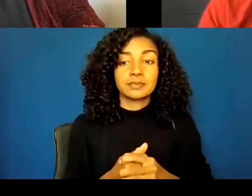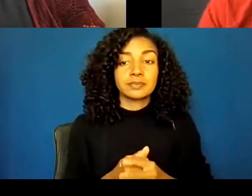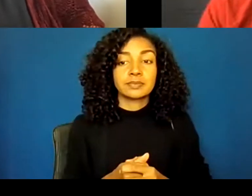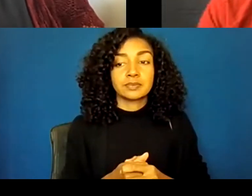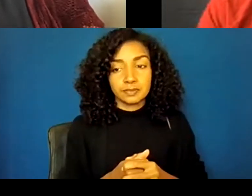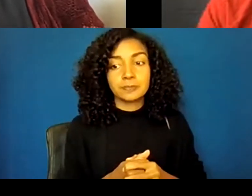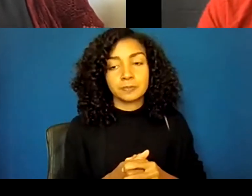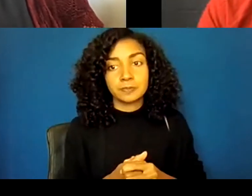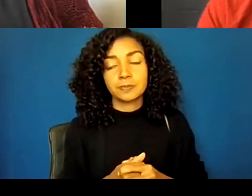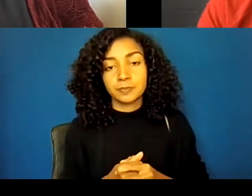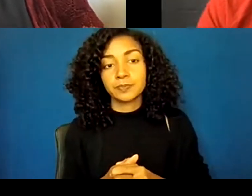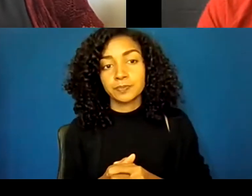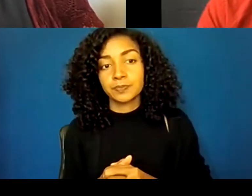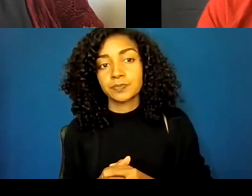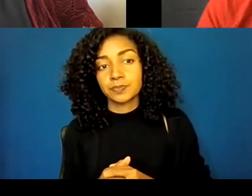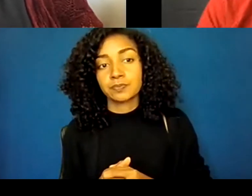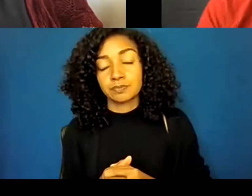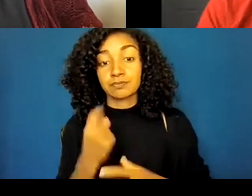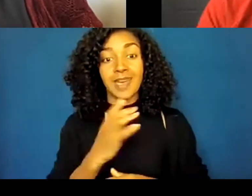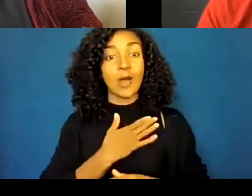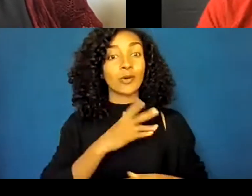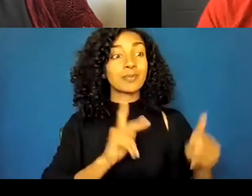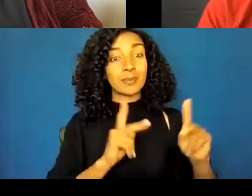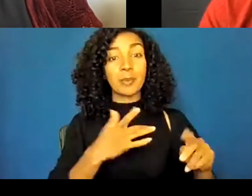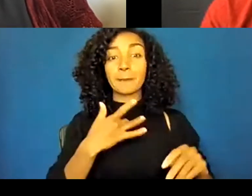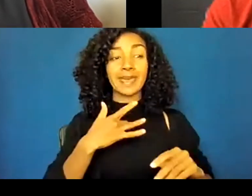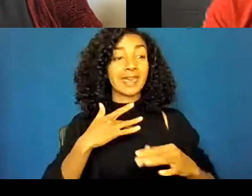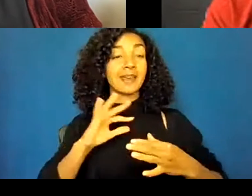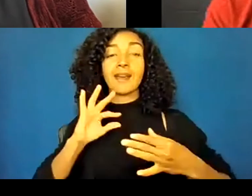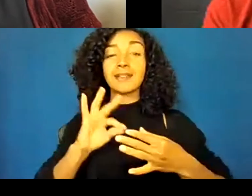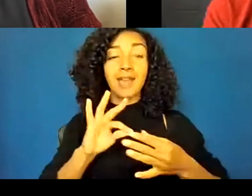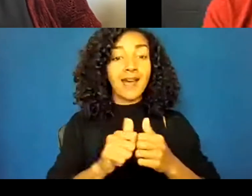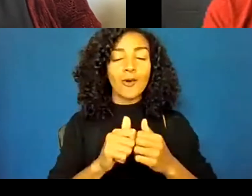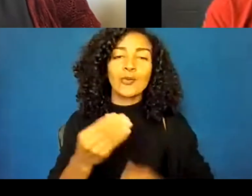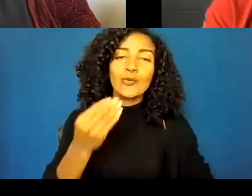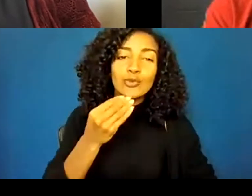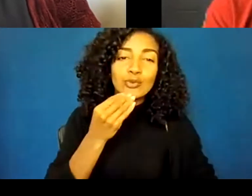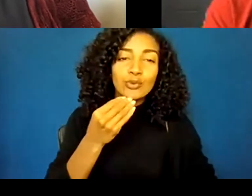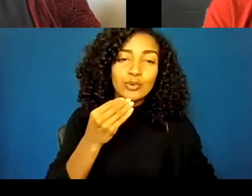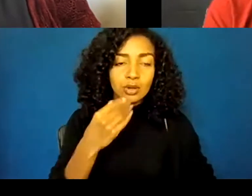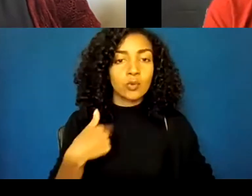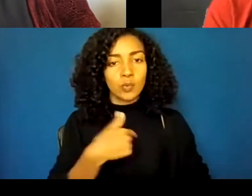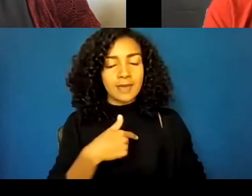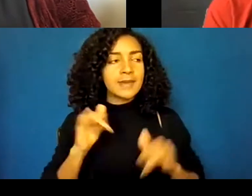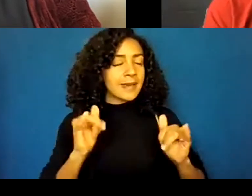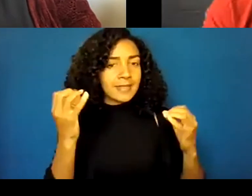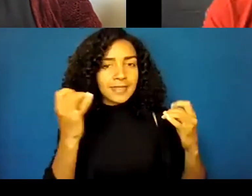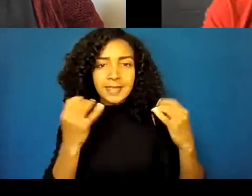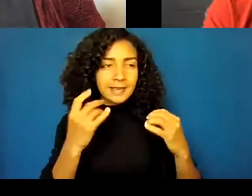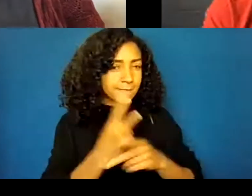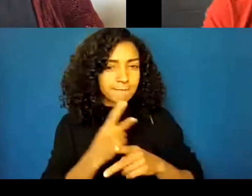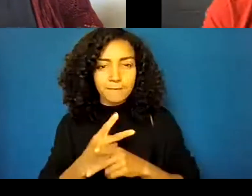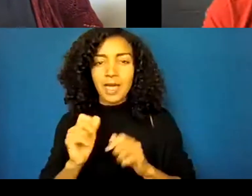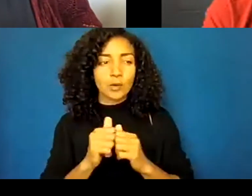our people really connect through food. And so we have really been looking at trying to find ways, and this is